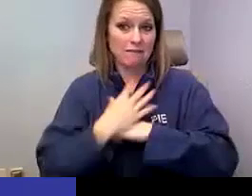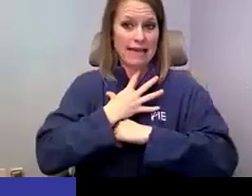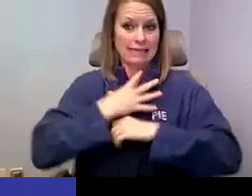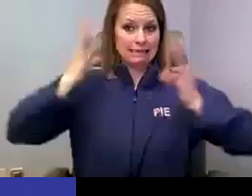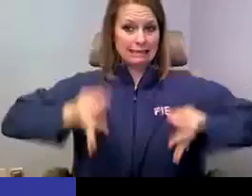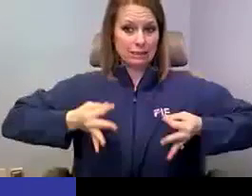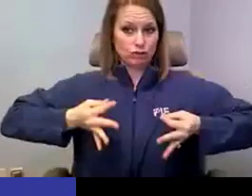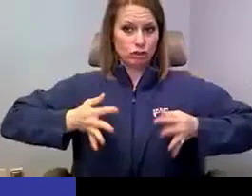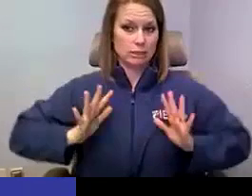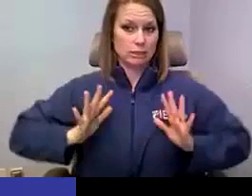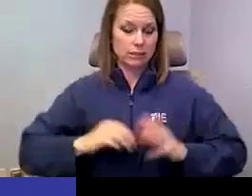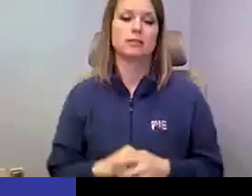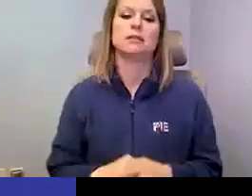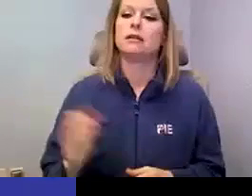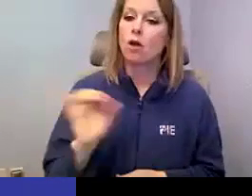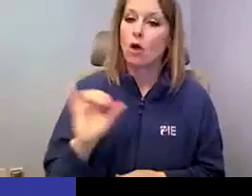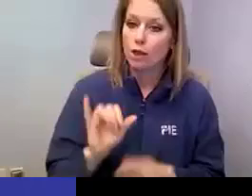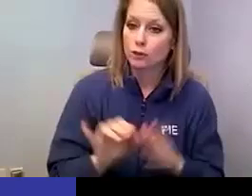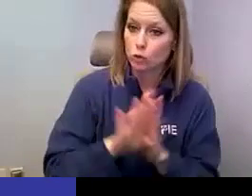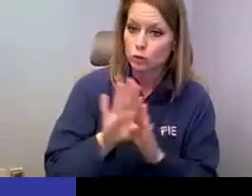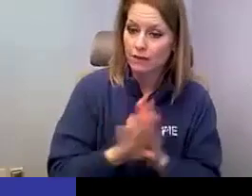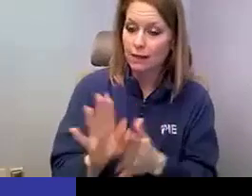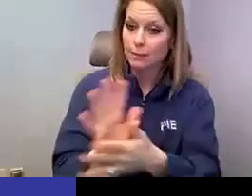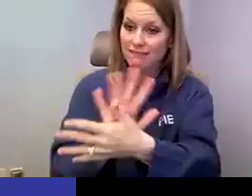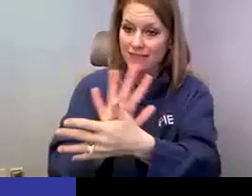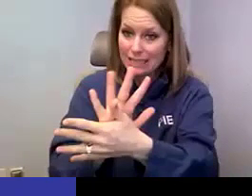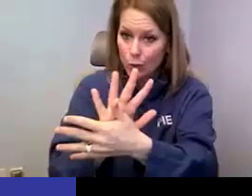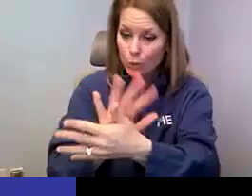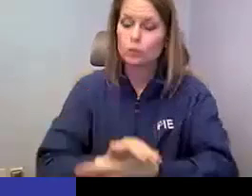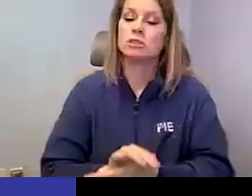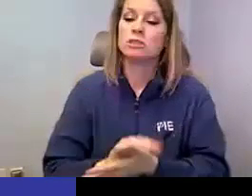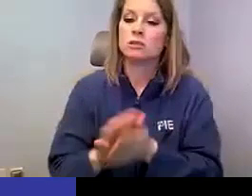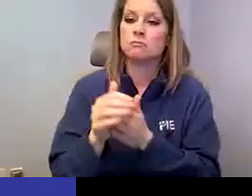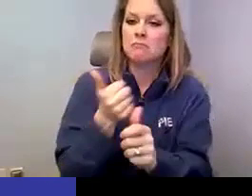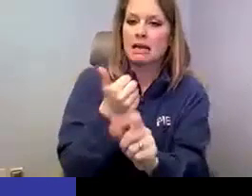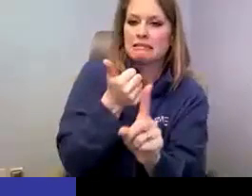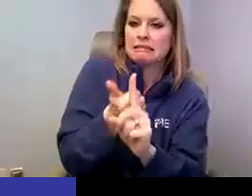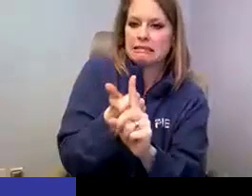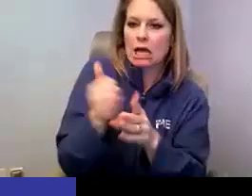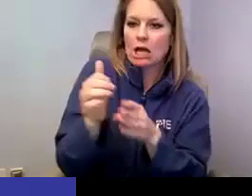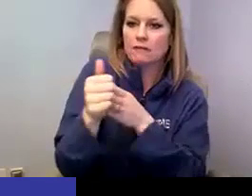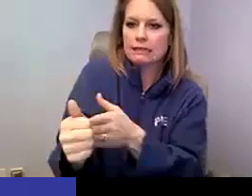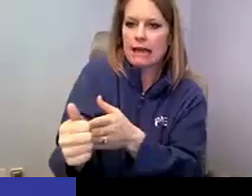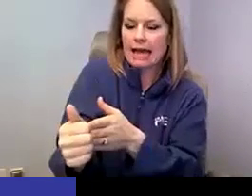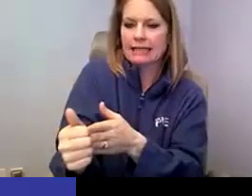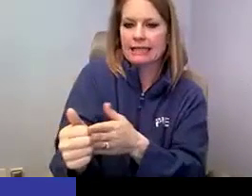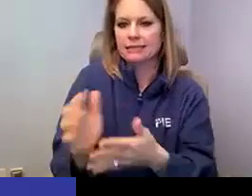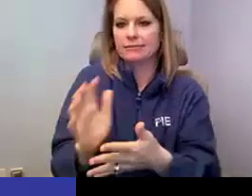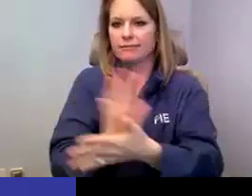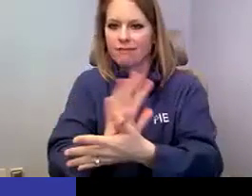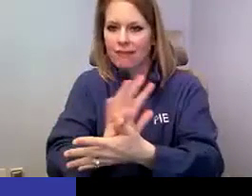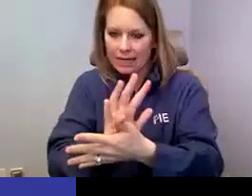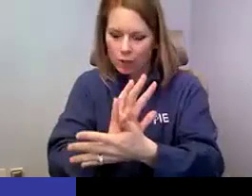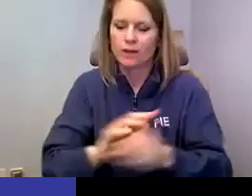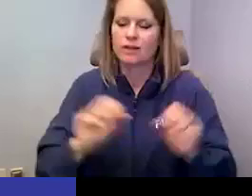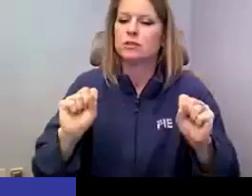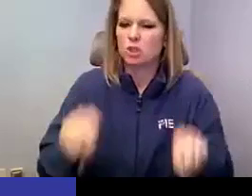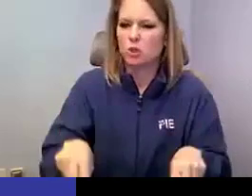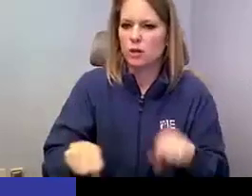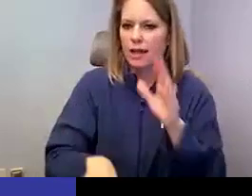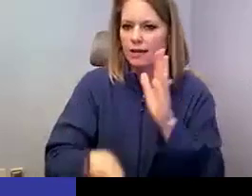also developed videos and self-guided modules on culturally responsive problem solving, which can be found on the Culturally